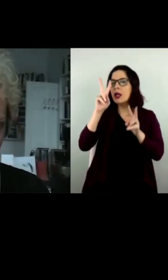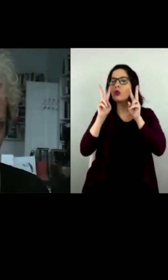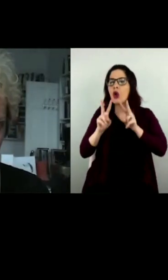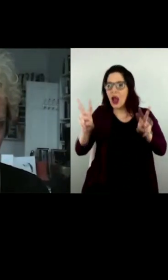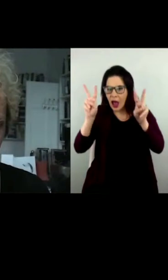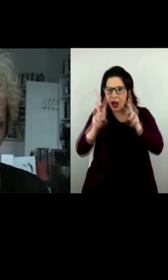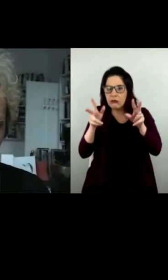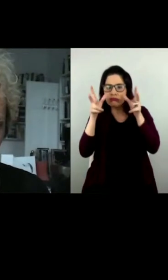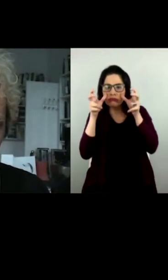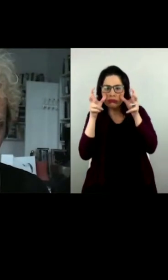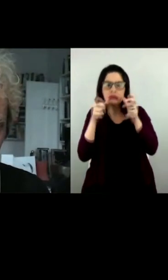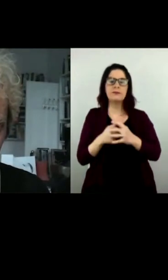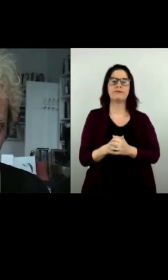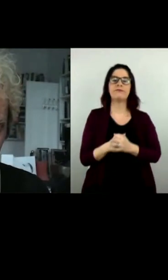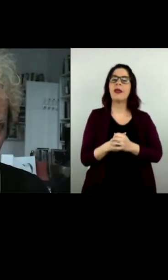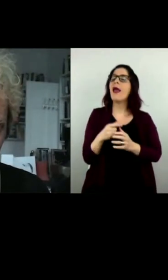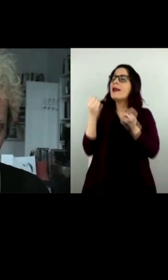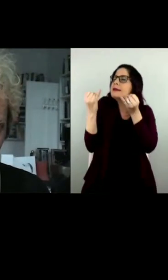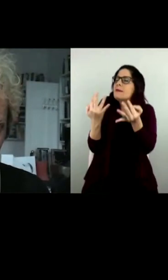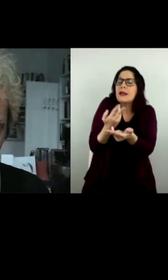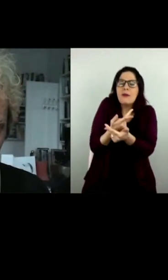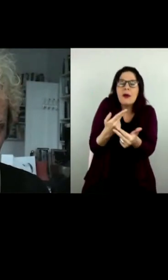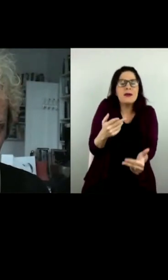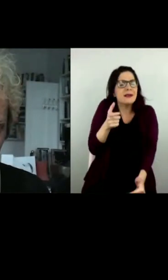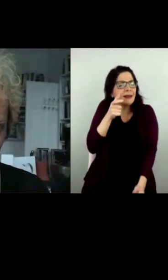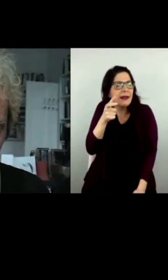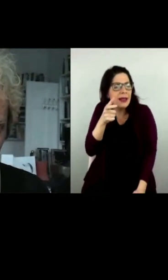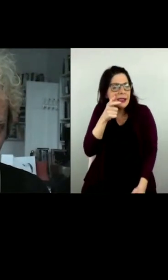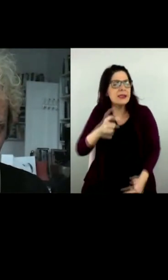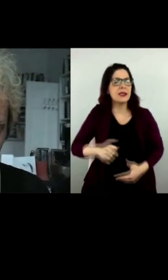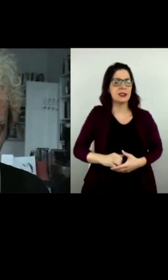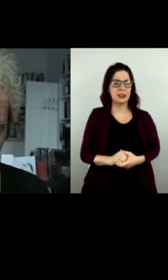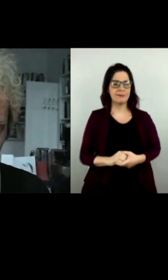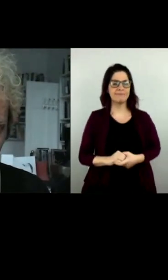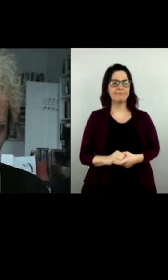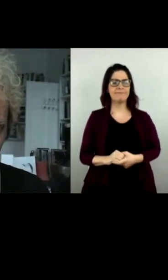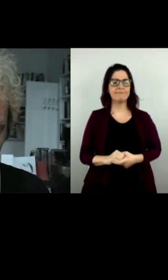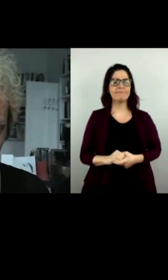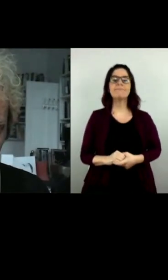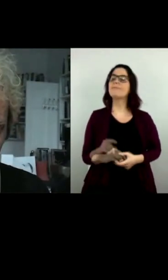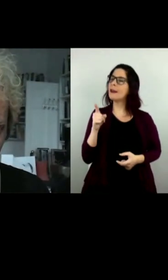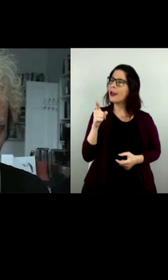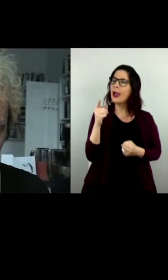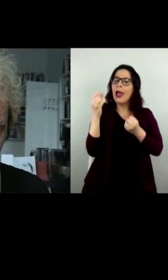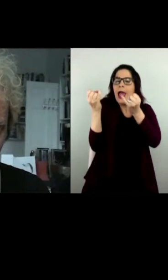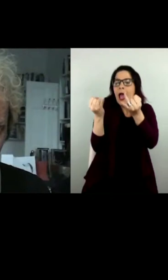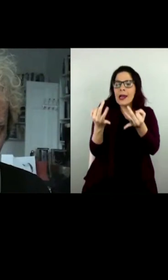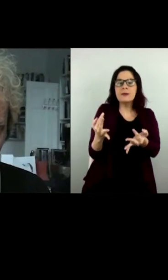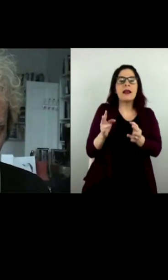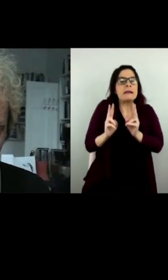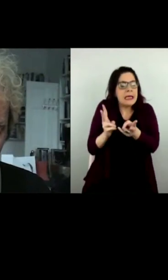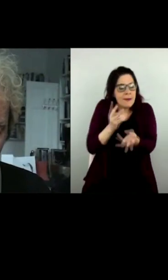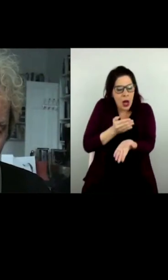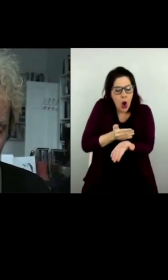He says something very interesting. He says that he intended in the beginning of each of his films,